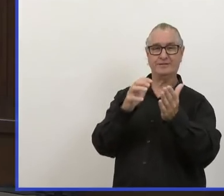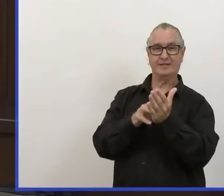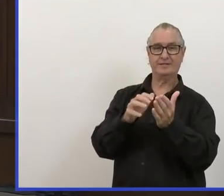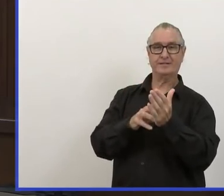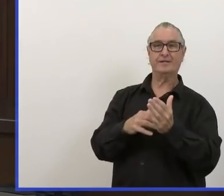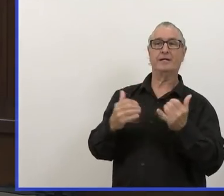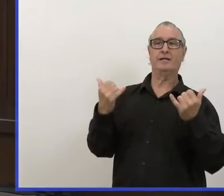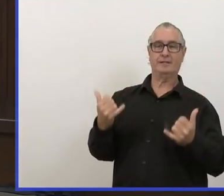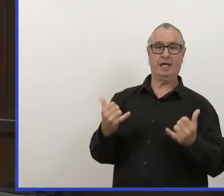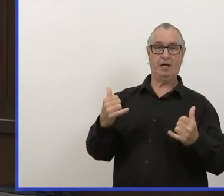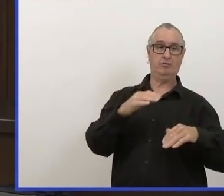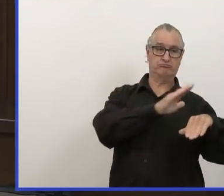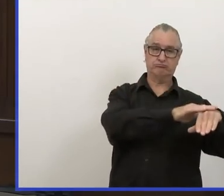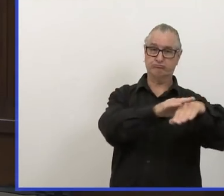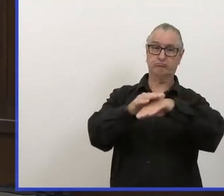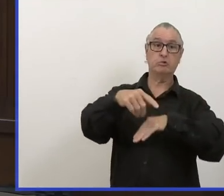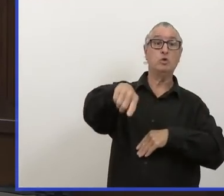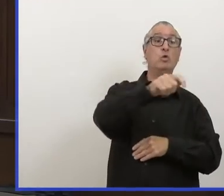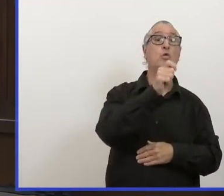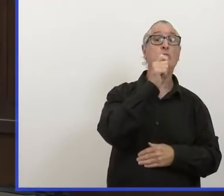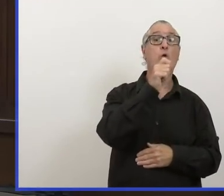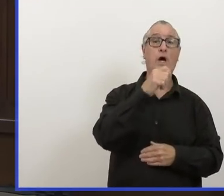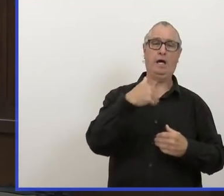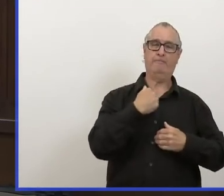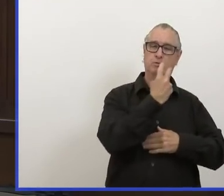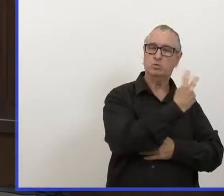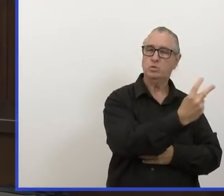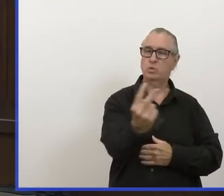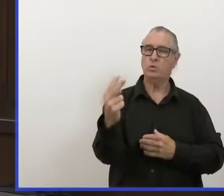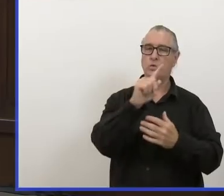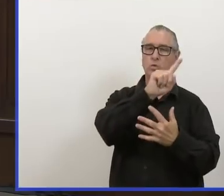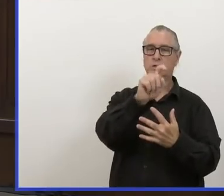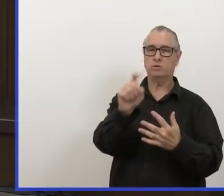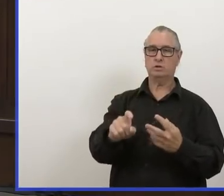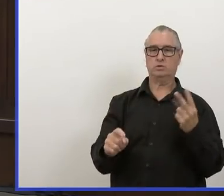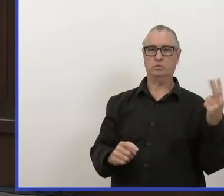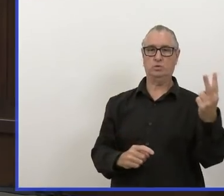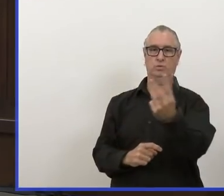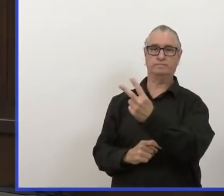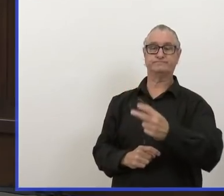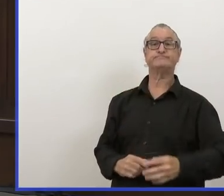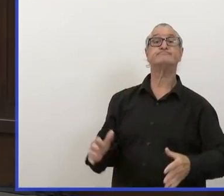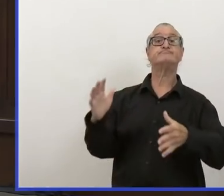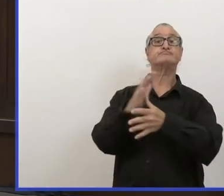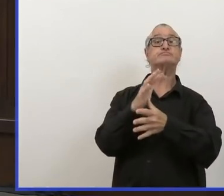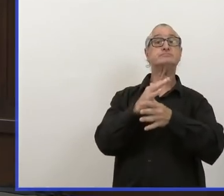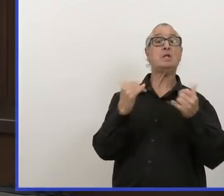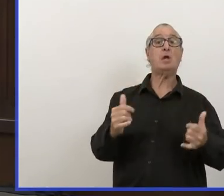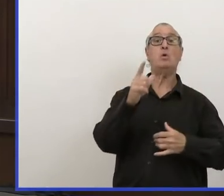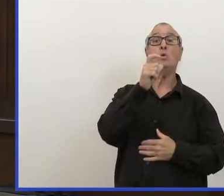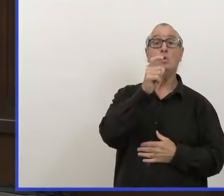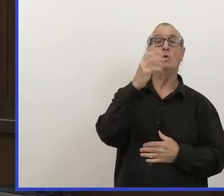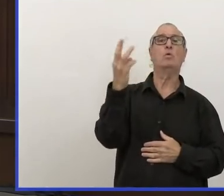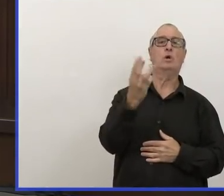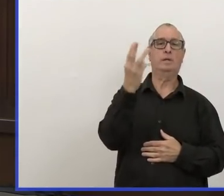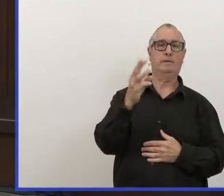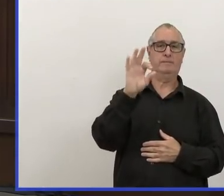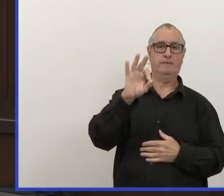question. Up first this afternoon from the Winnipeg Free Press, Katie.